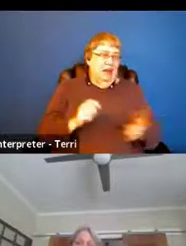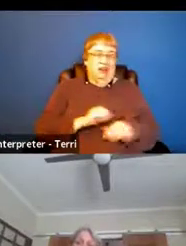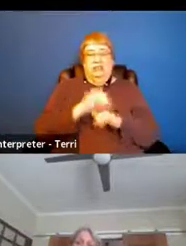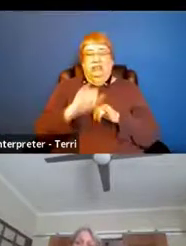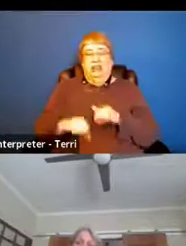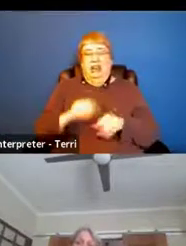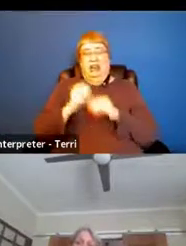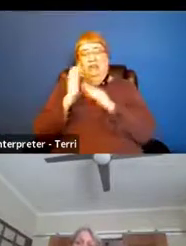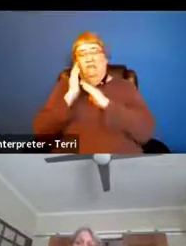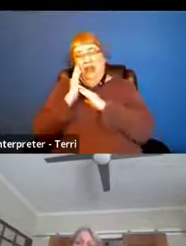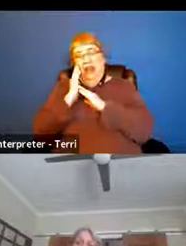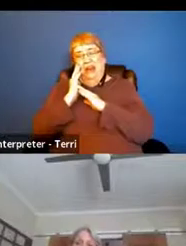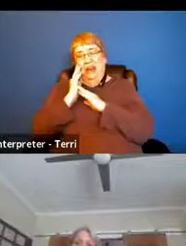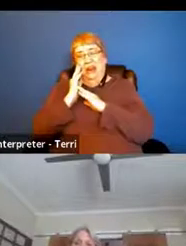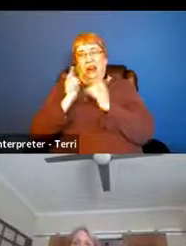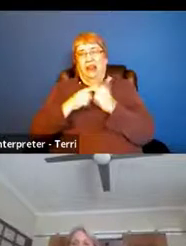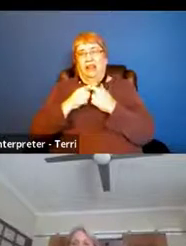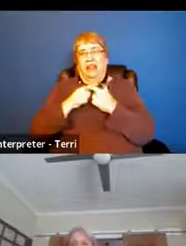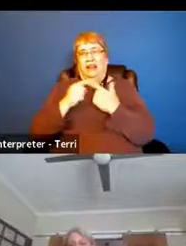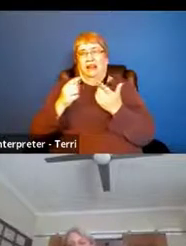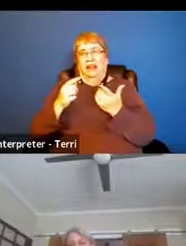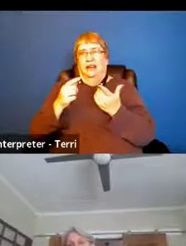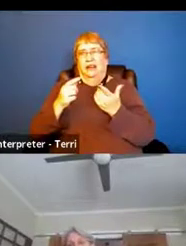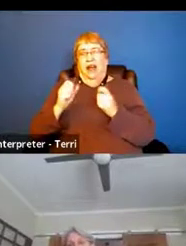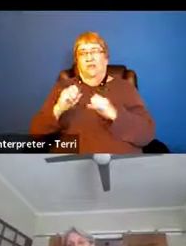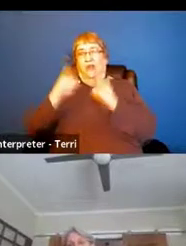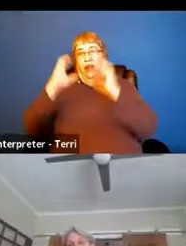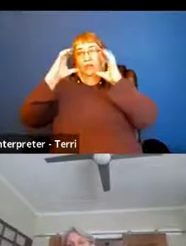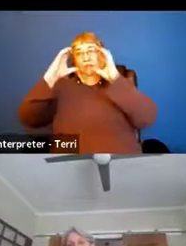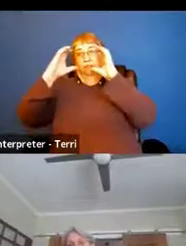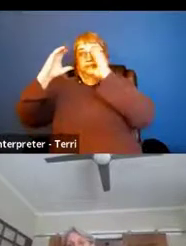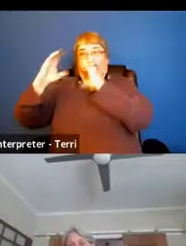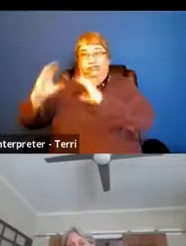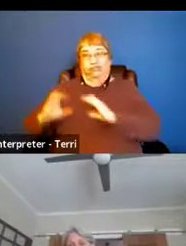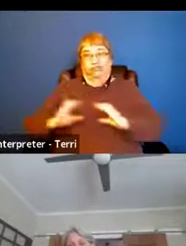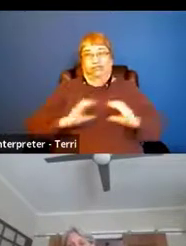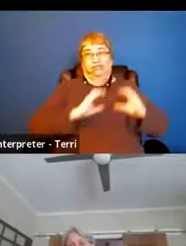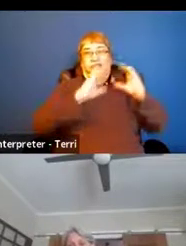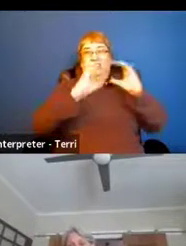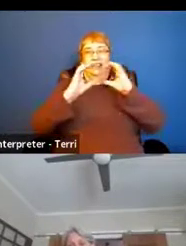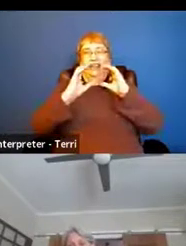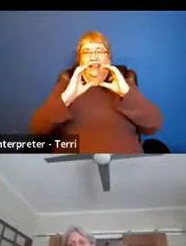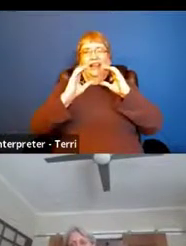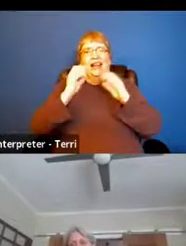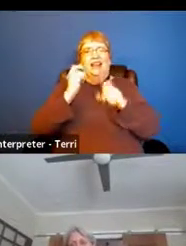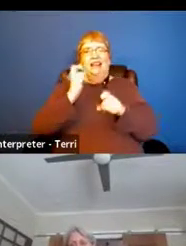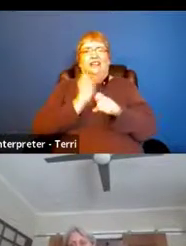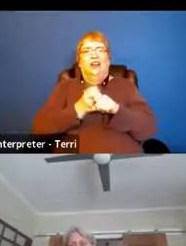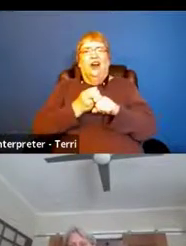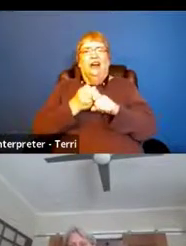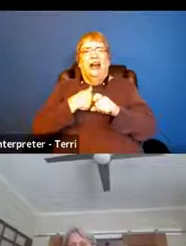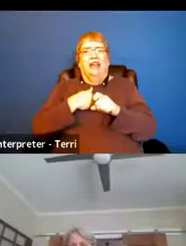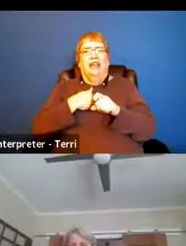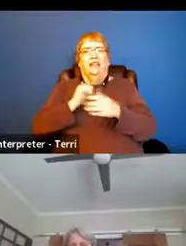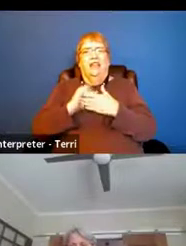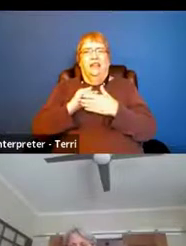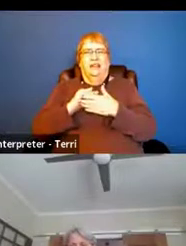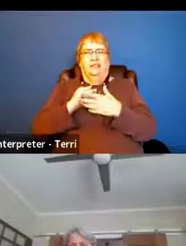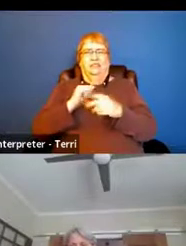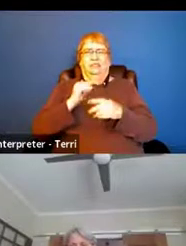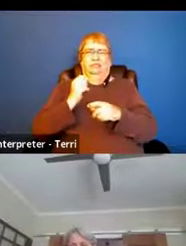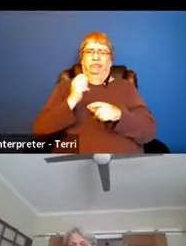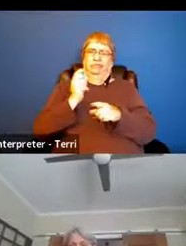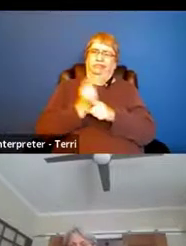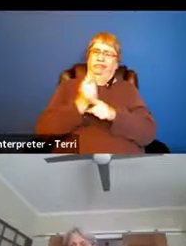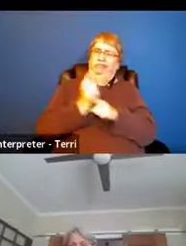until 3 o'clock a.m., you know, it makes it a lot harder for folks to have that kind of, the containment that they usually